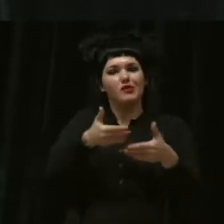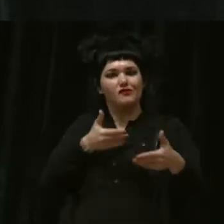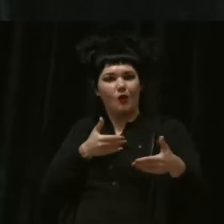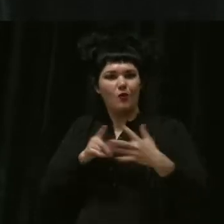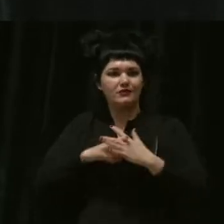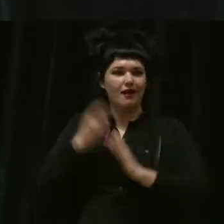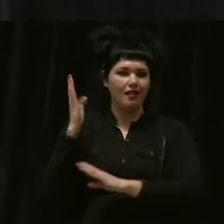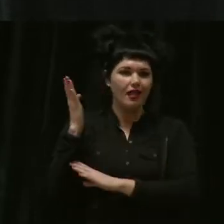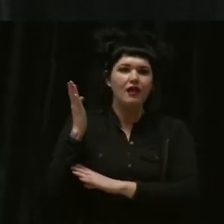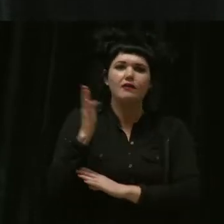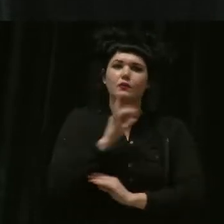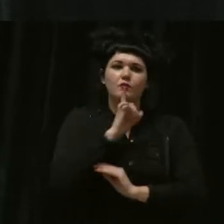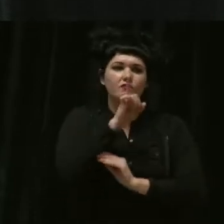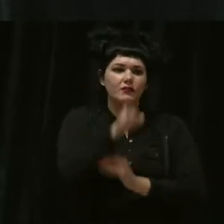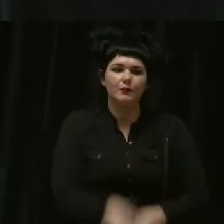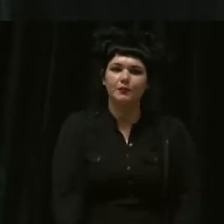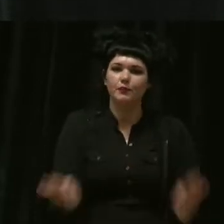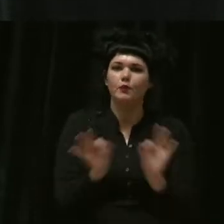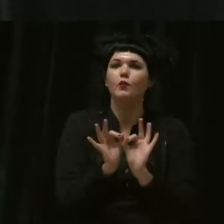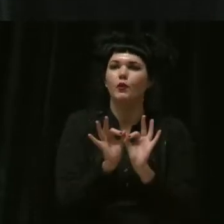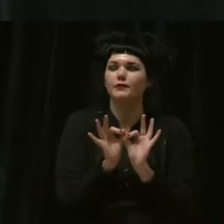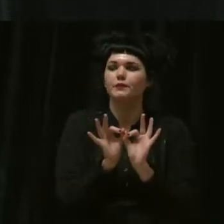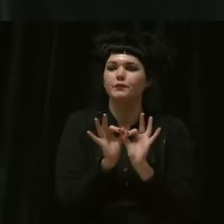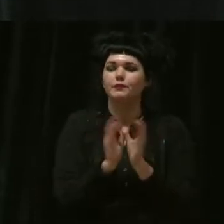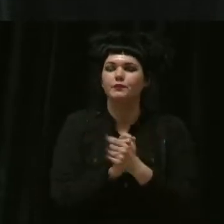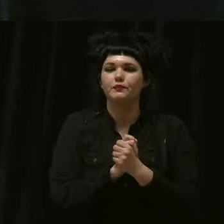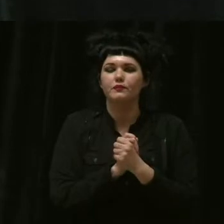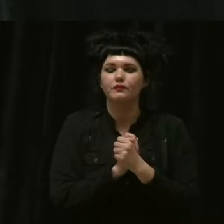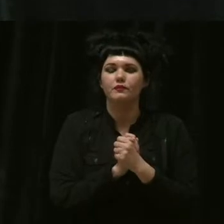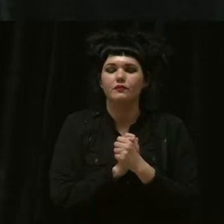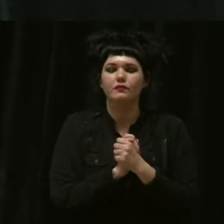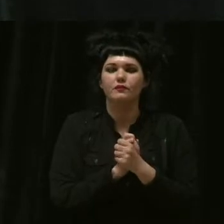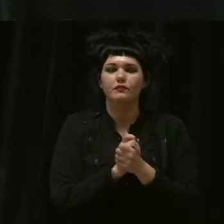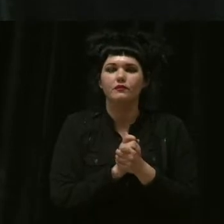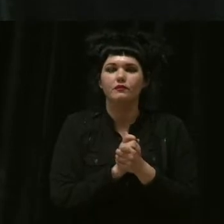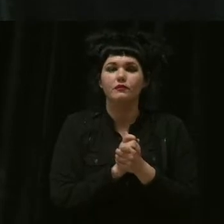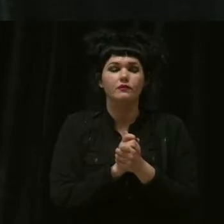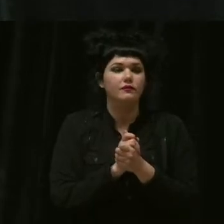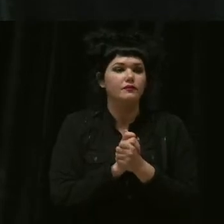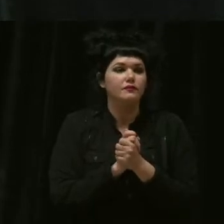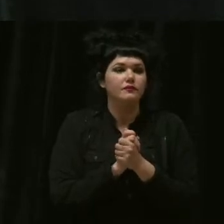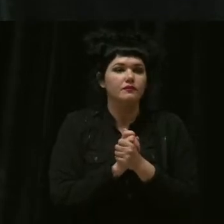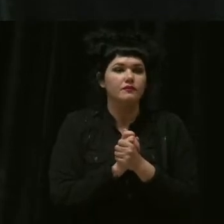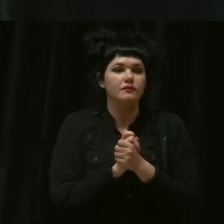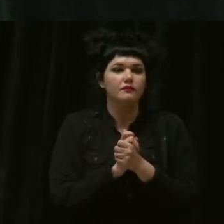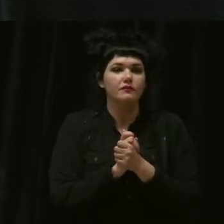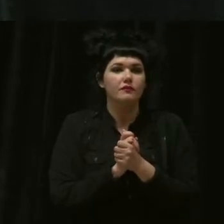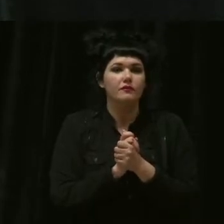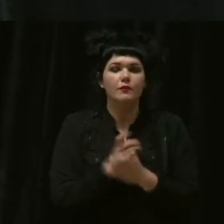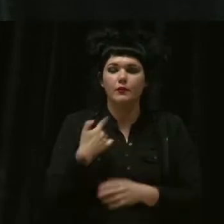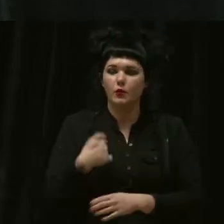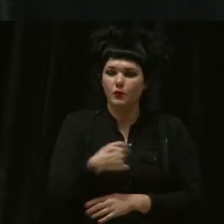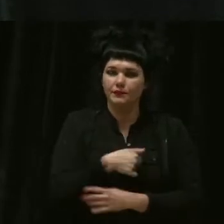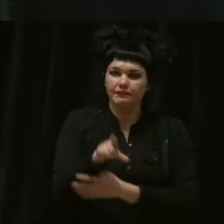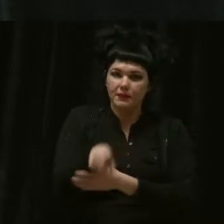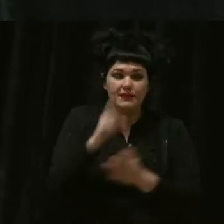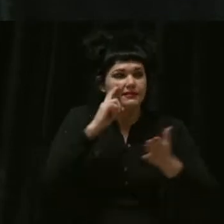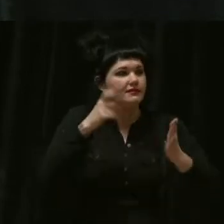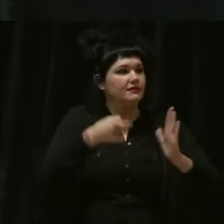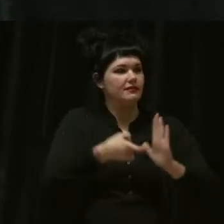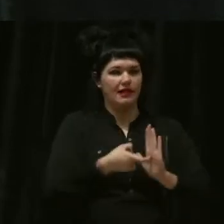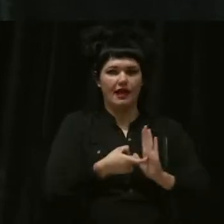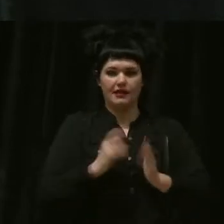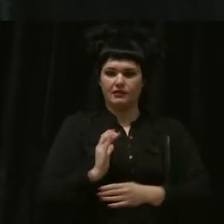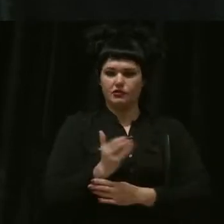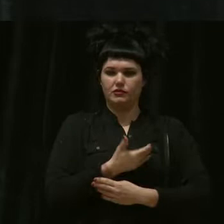it's extremely important that we also acknowledge the land for which that we